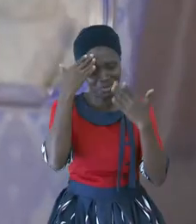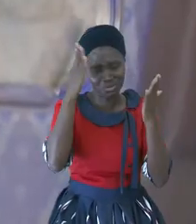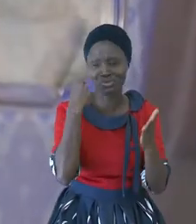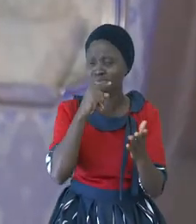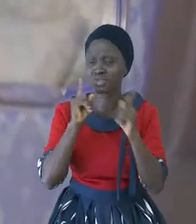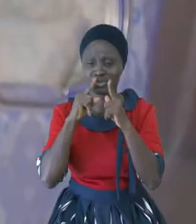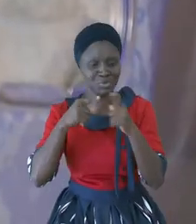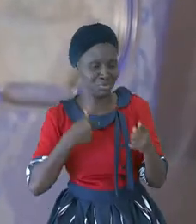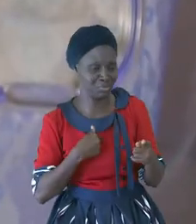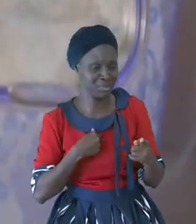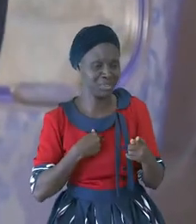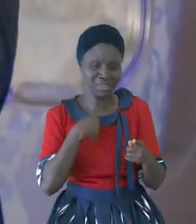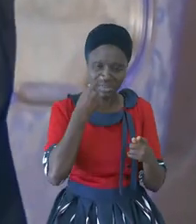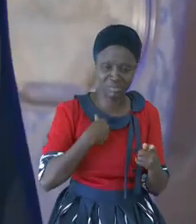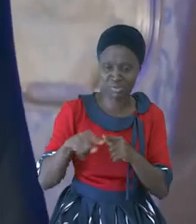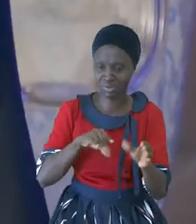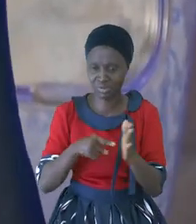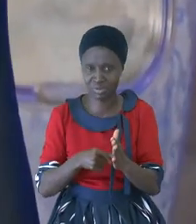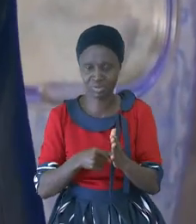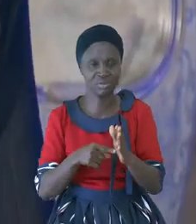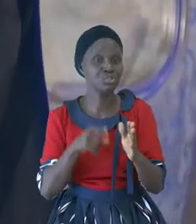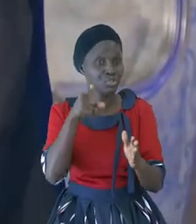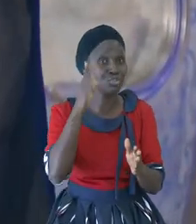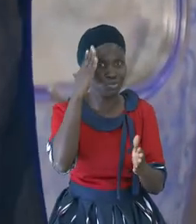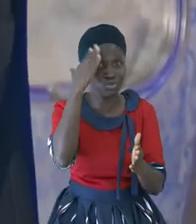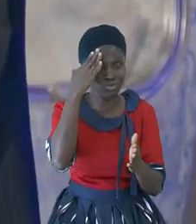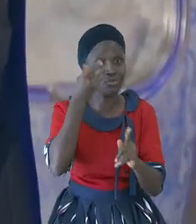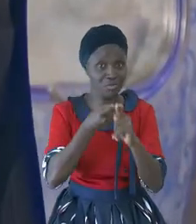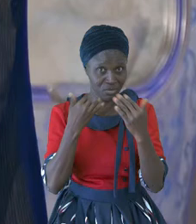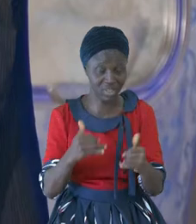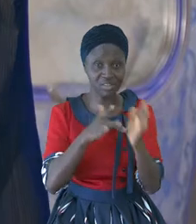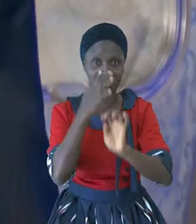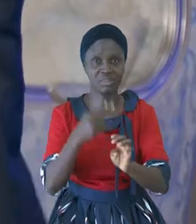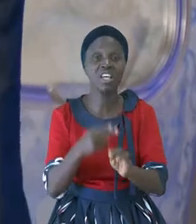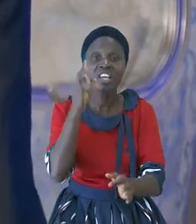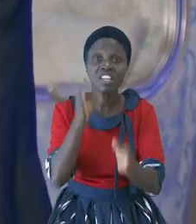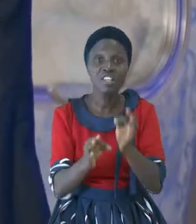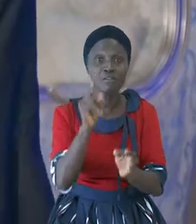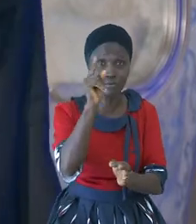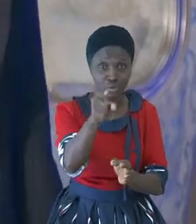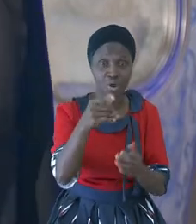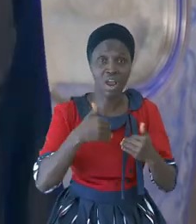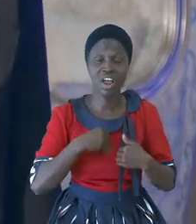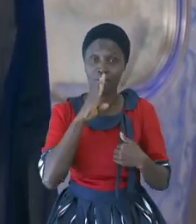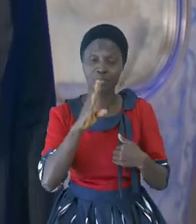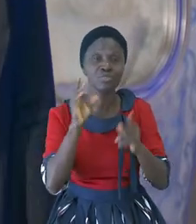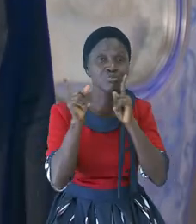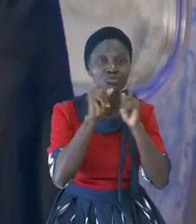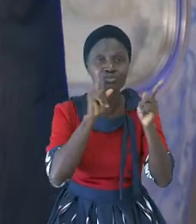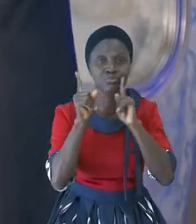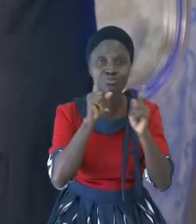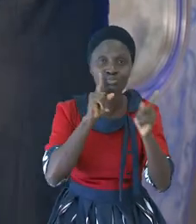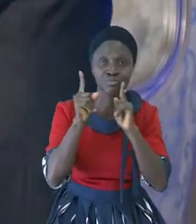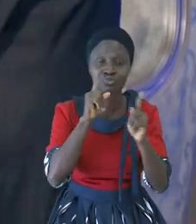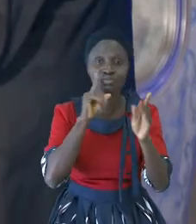know. Yeah. If you have been talking to him every day, if you have been hearing him every